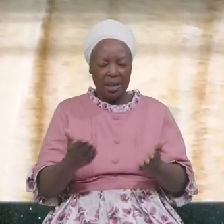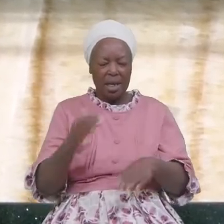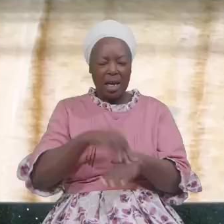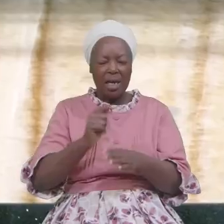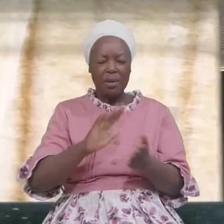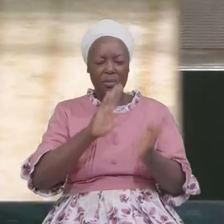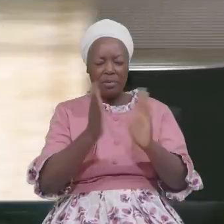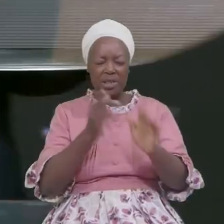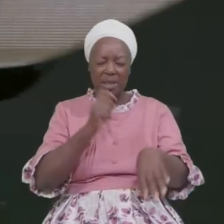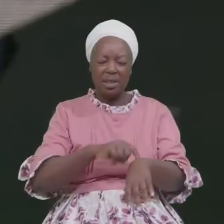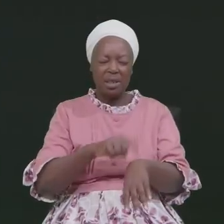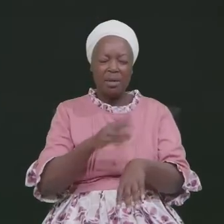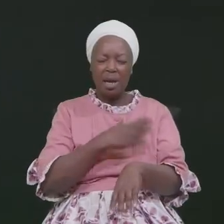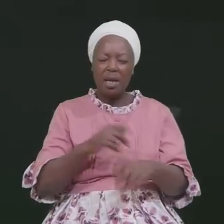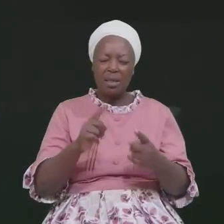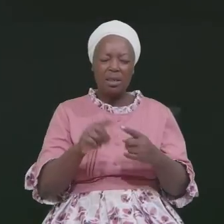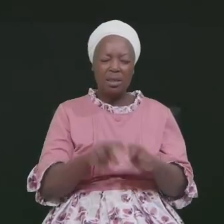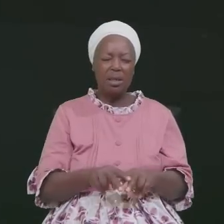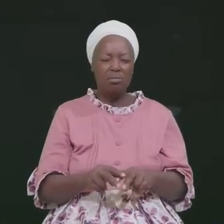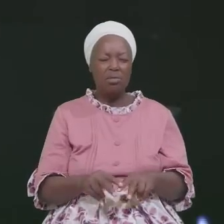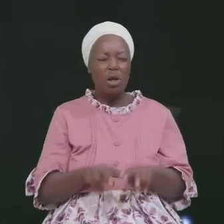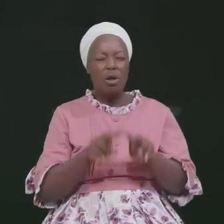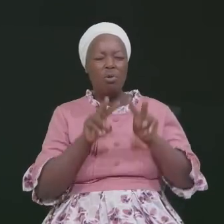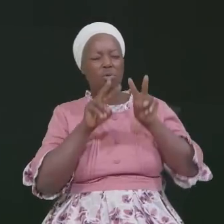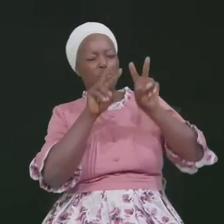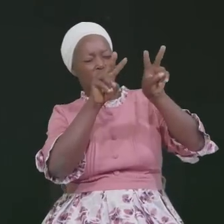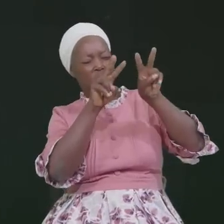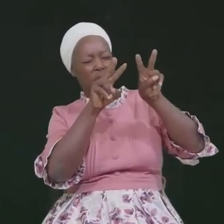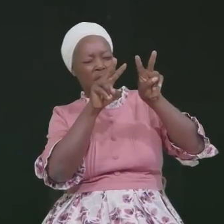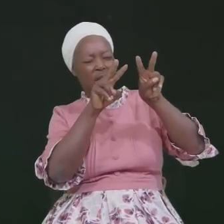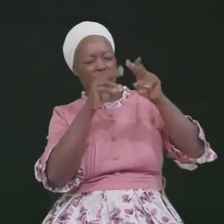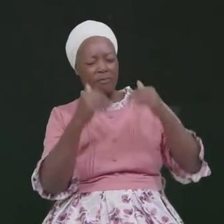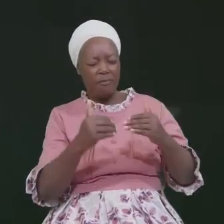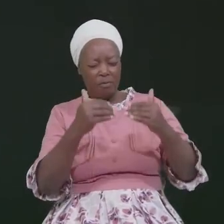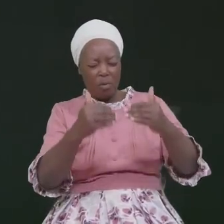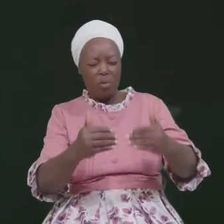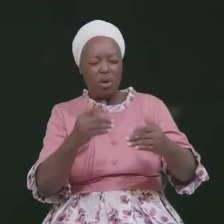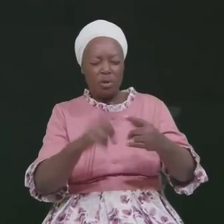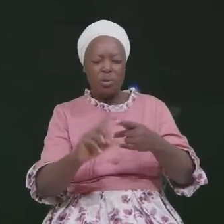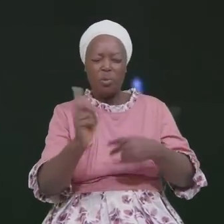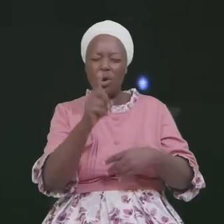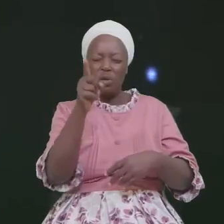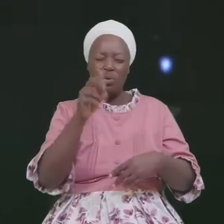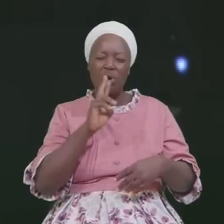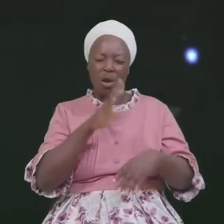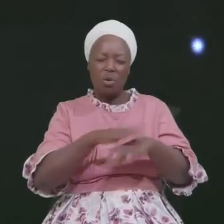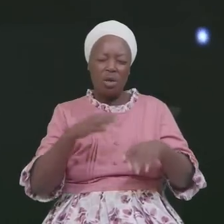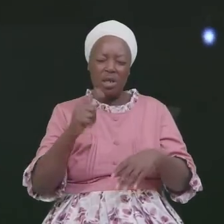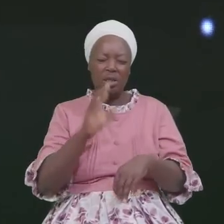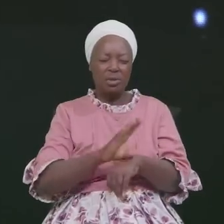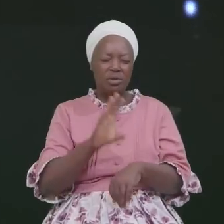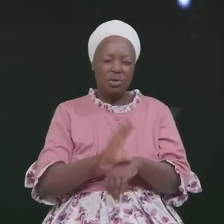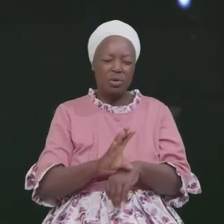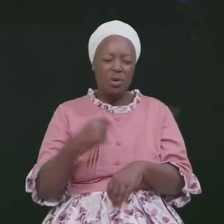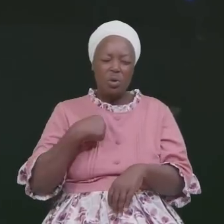present time, and looking forward to where you are calling your church. We